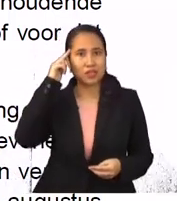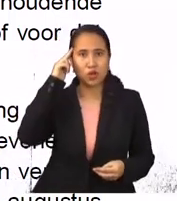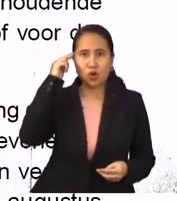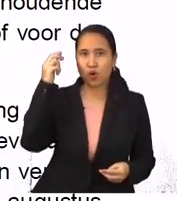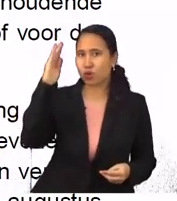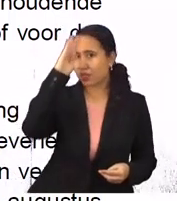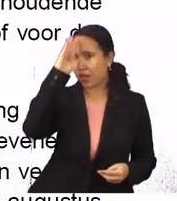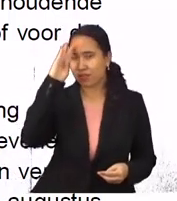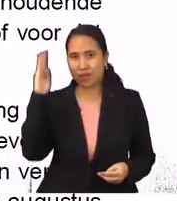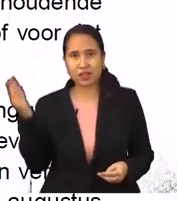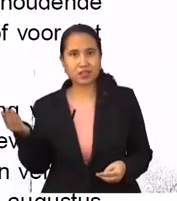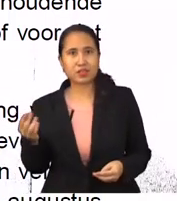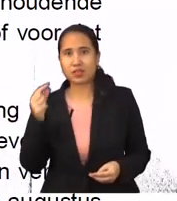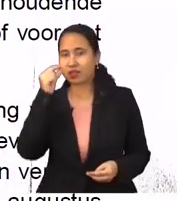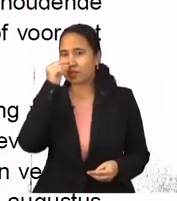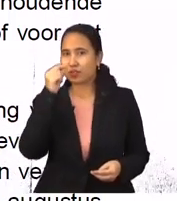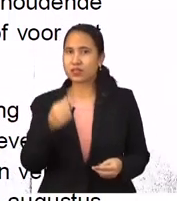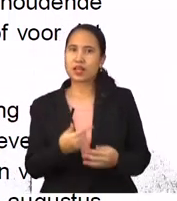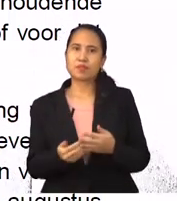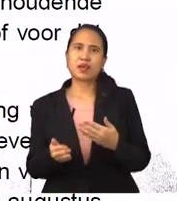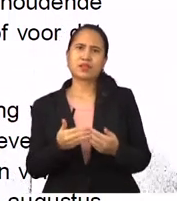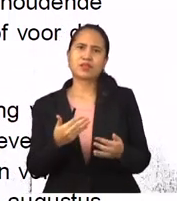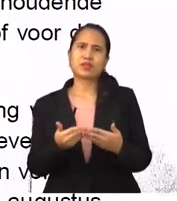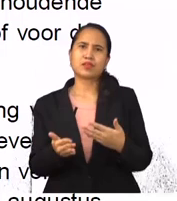Not only entities, all persons to...